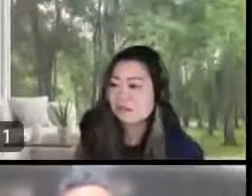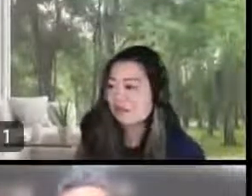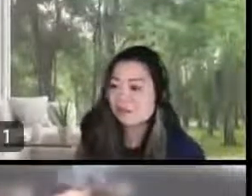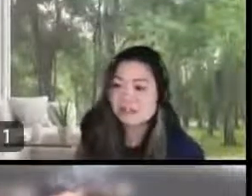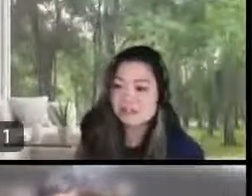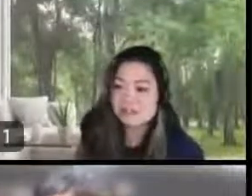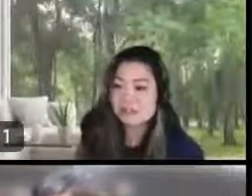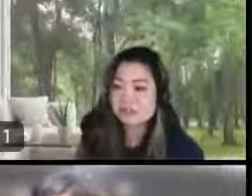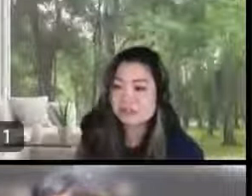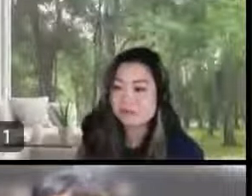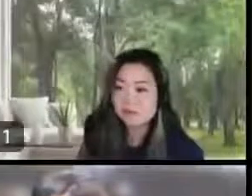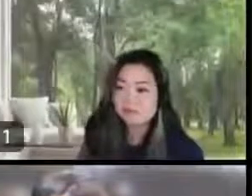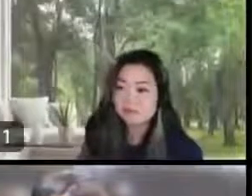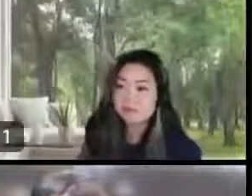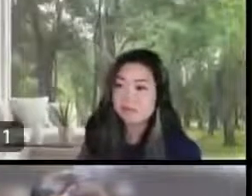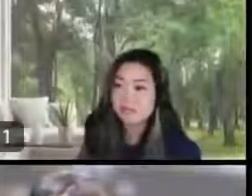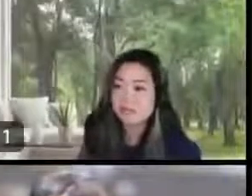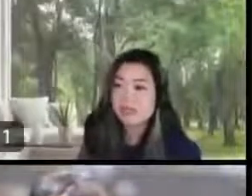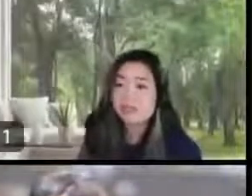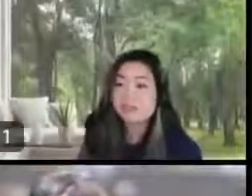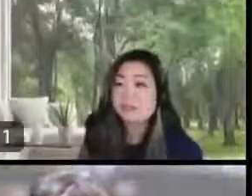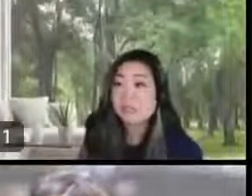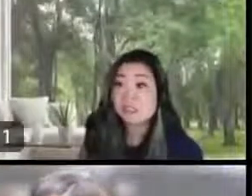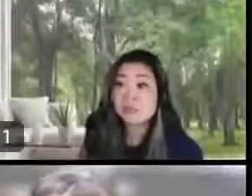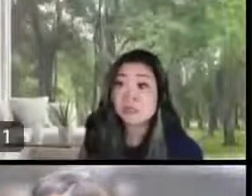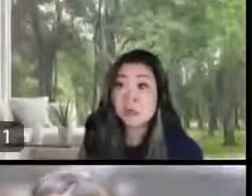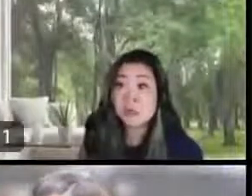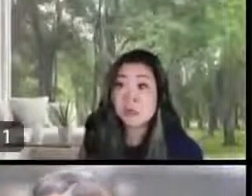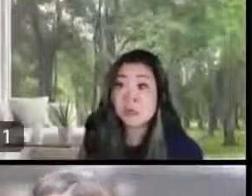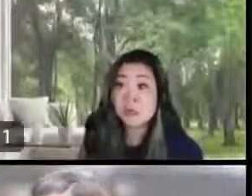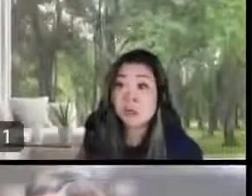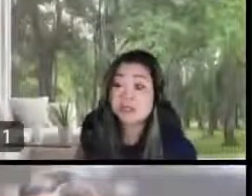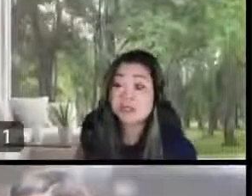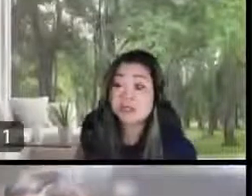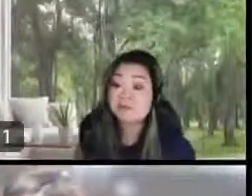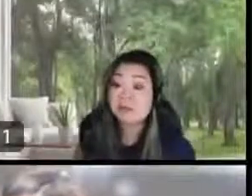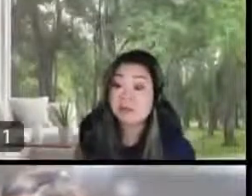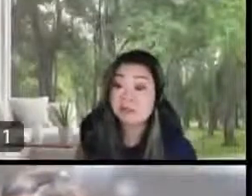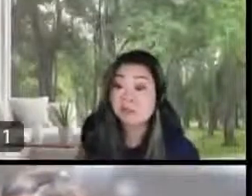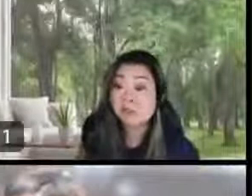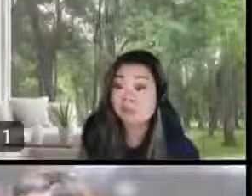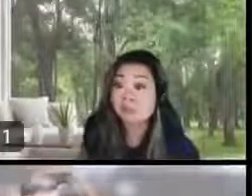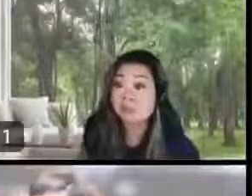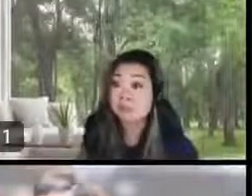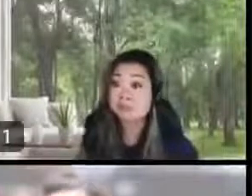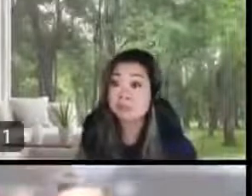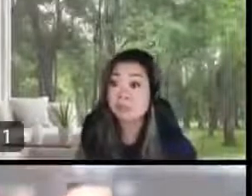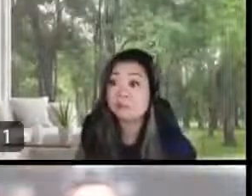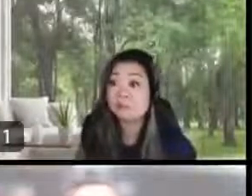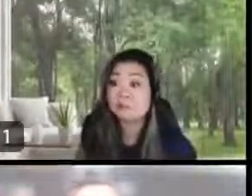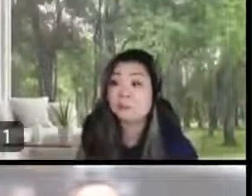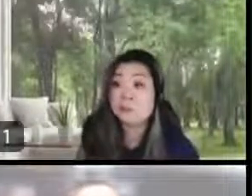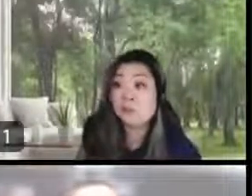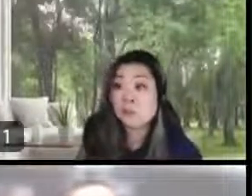because I know it's lunchtime and everyone is going to be hungry. So as you recall, DDS had about $5 million